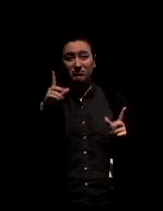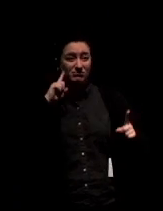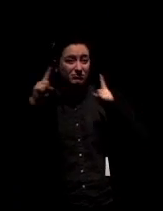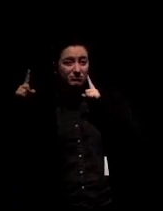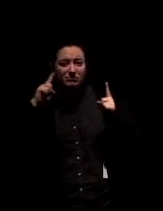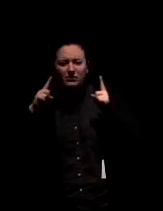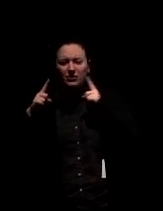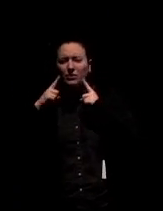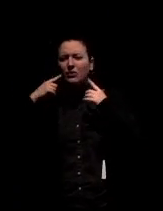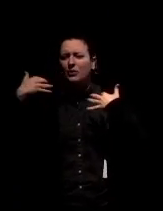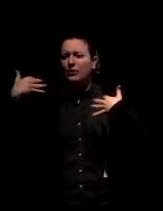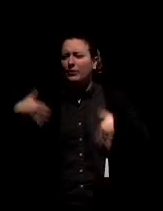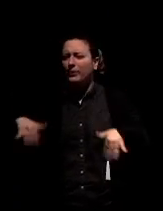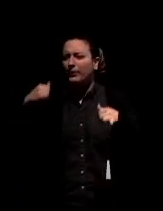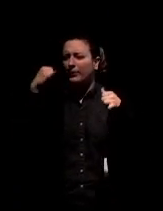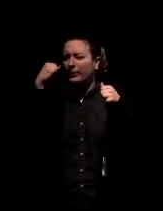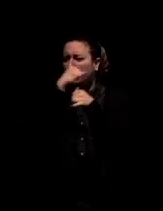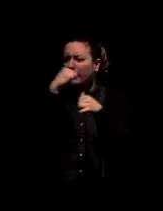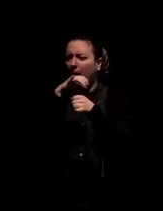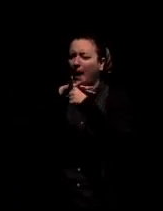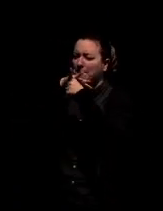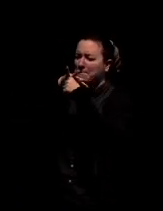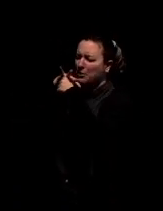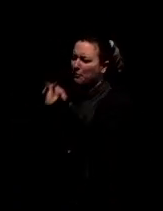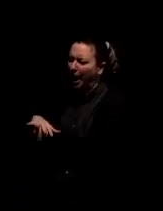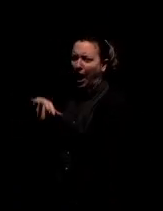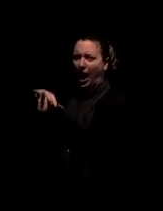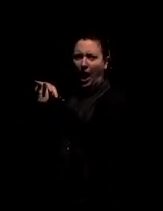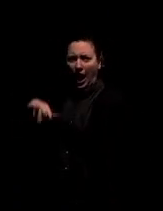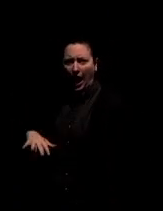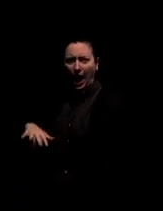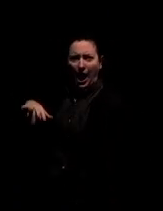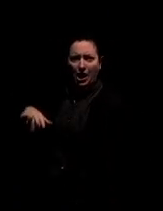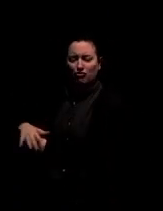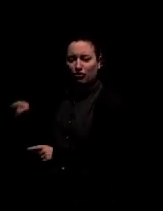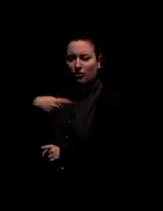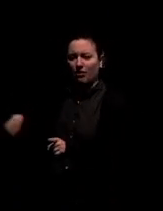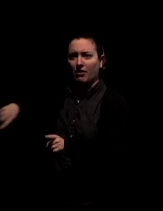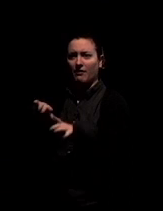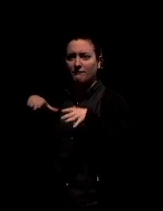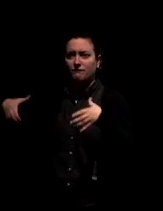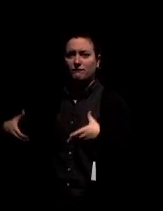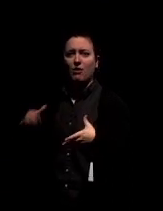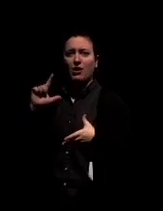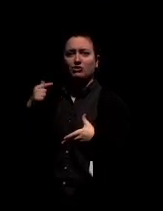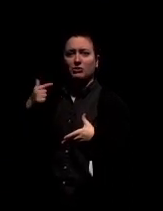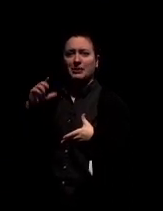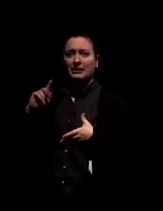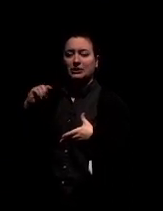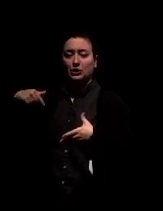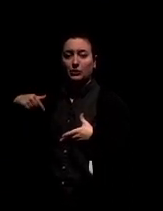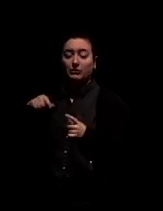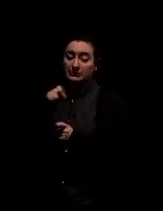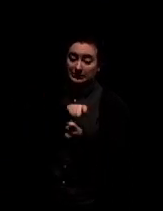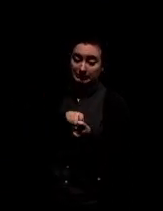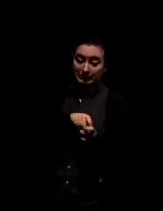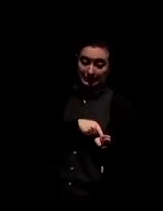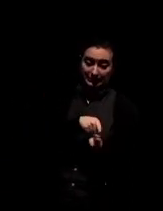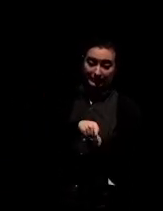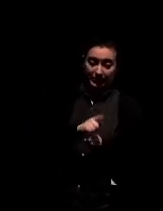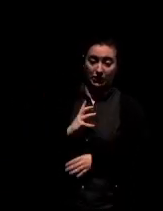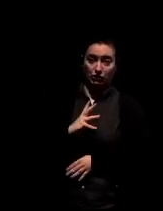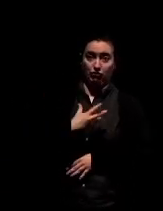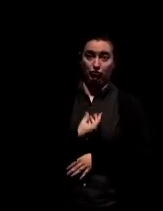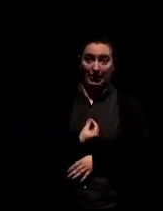enormous pressures on LGBTQ, especially trans and non-binary people in our society today. You can't turn on your computer